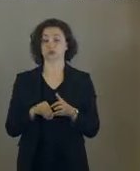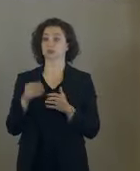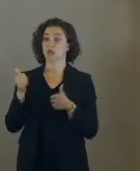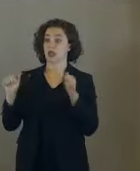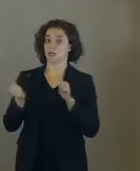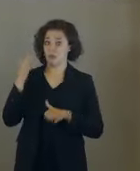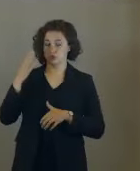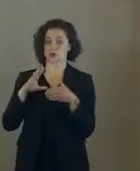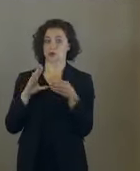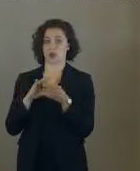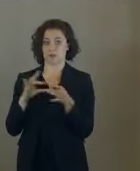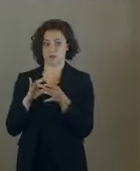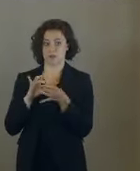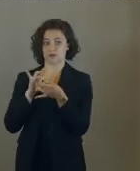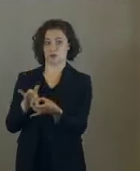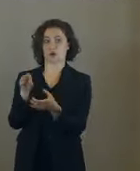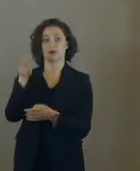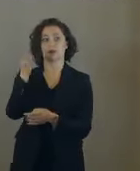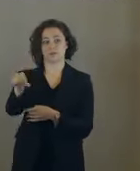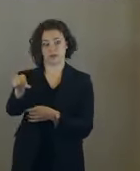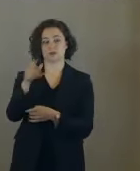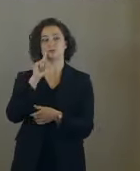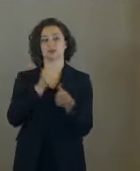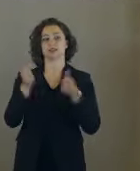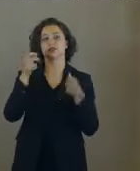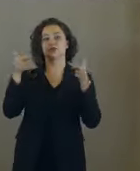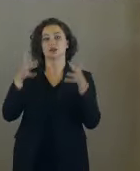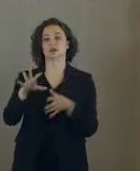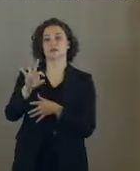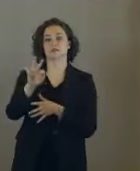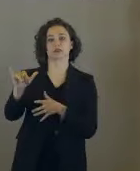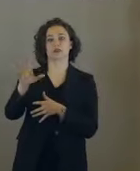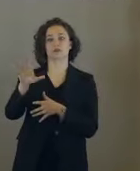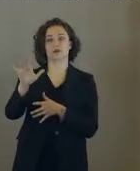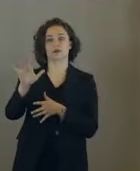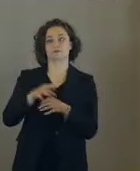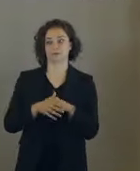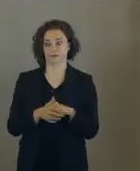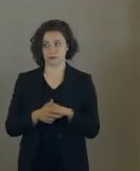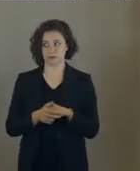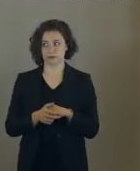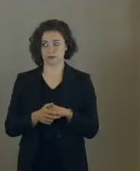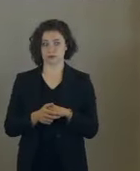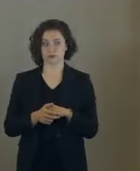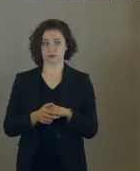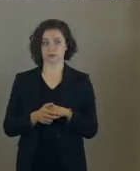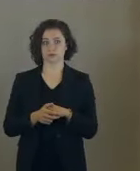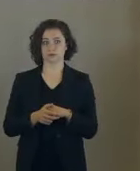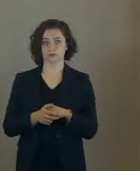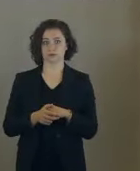any motions or comments regarding the compensation of the executive director for fiscal year 25?